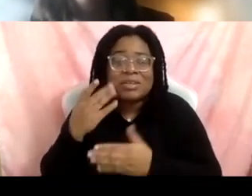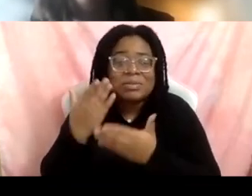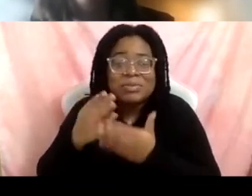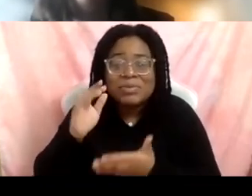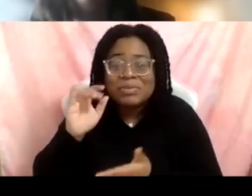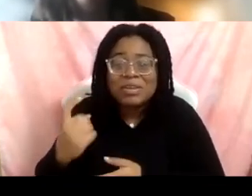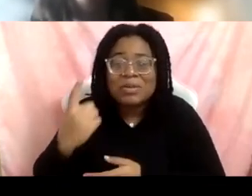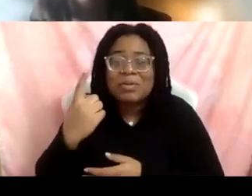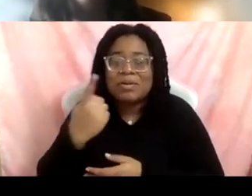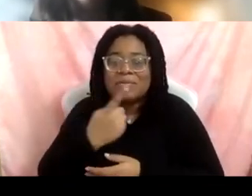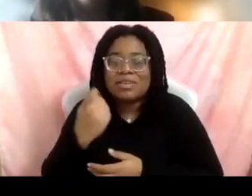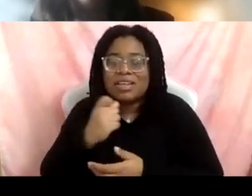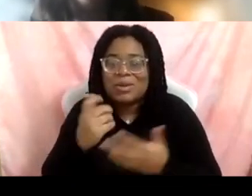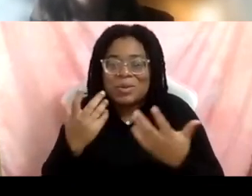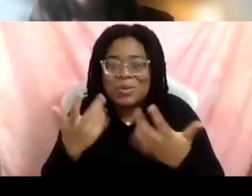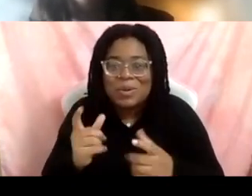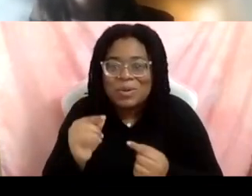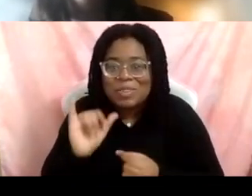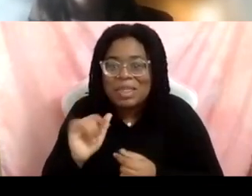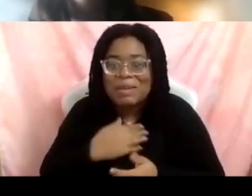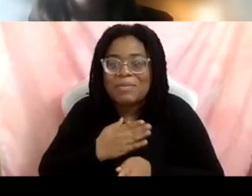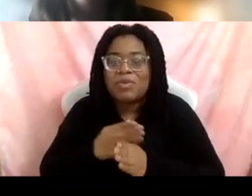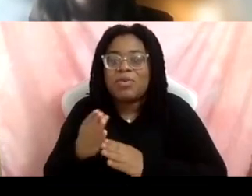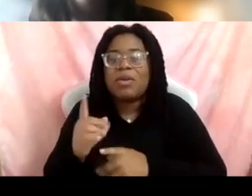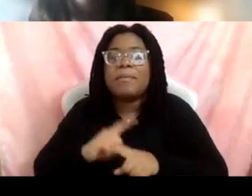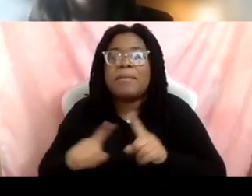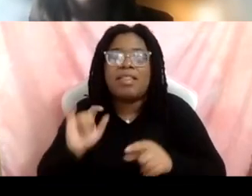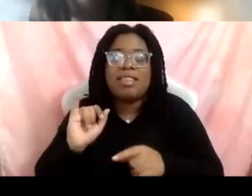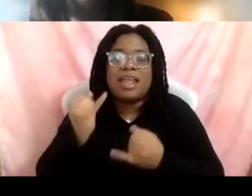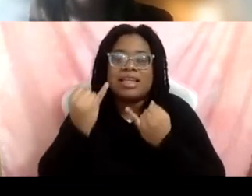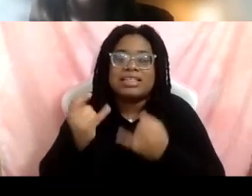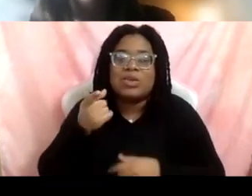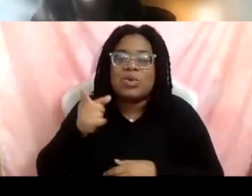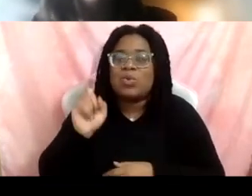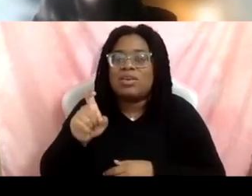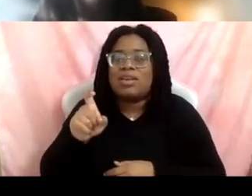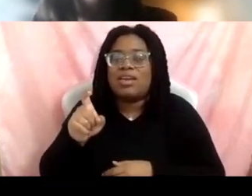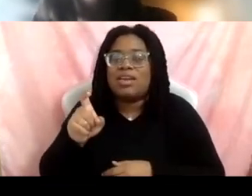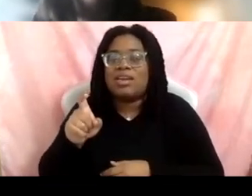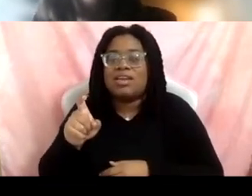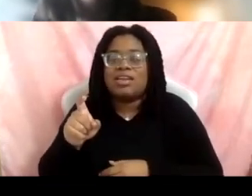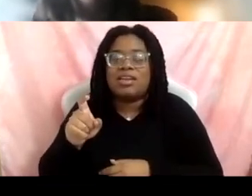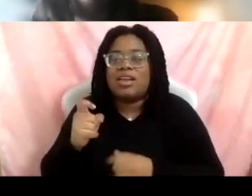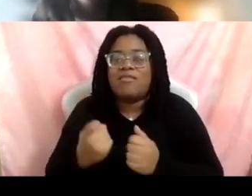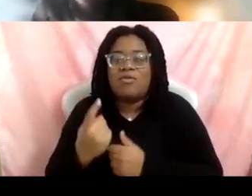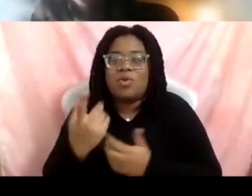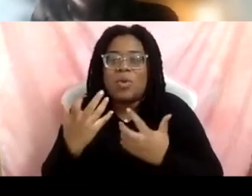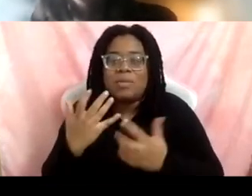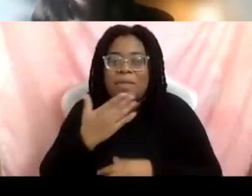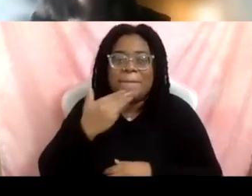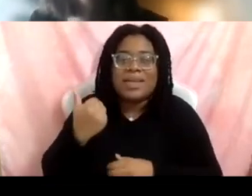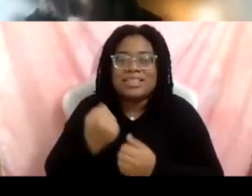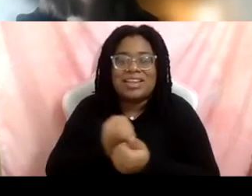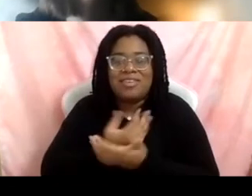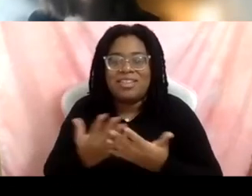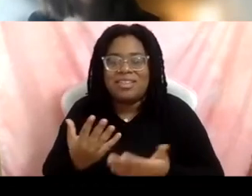that, because I definitely do not want to do that in my career. But there was this like idea that you needed to, like, everybody wanted to be the best at everything. And I was